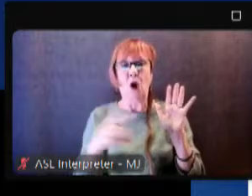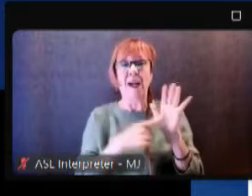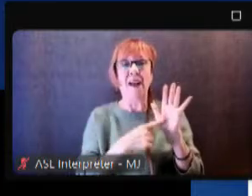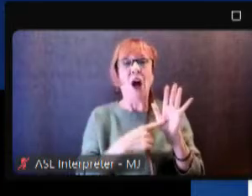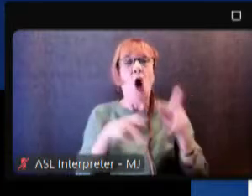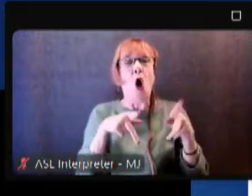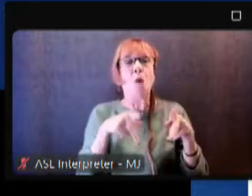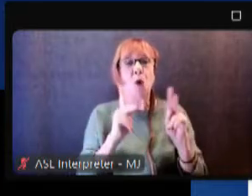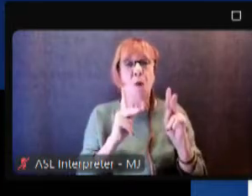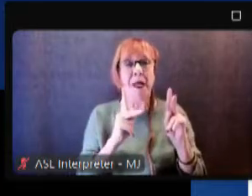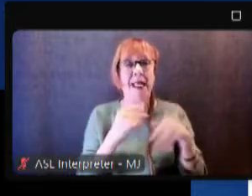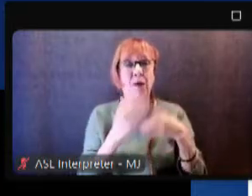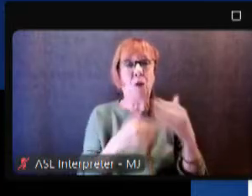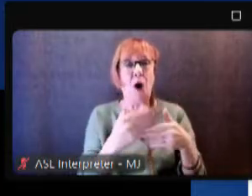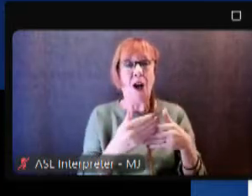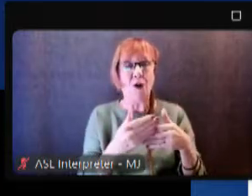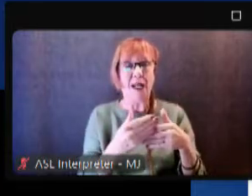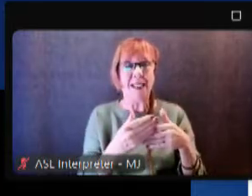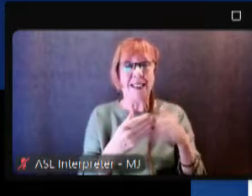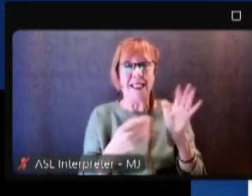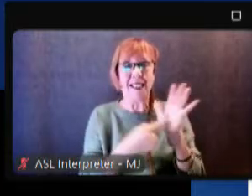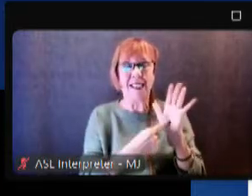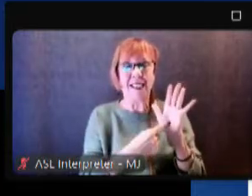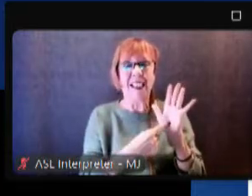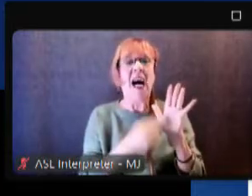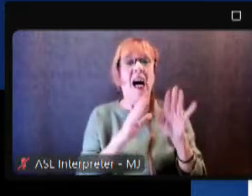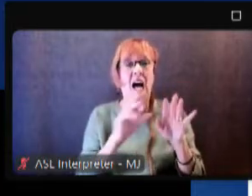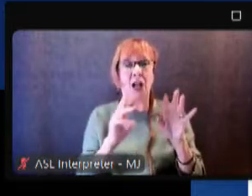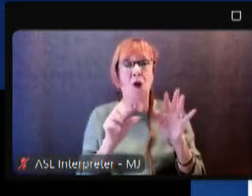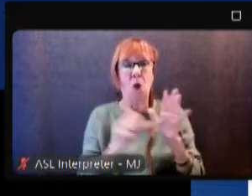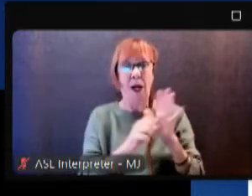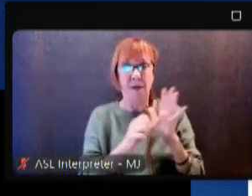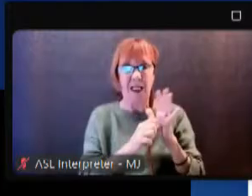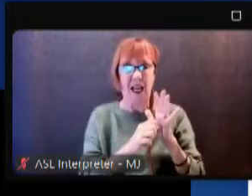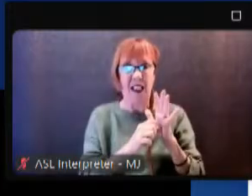dashboard, and it can be accessed at